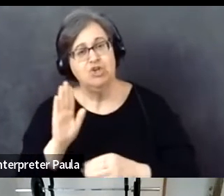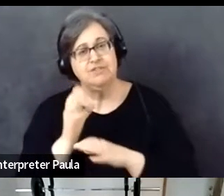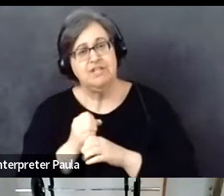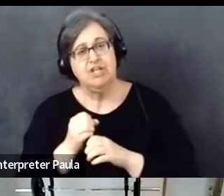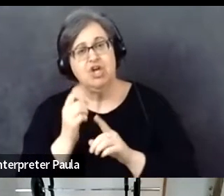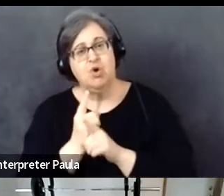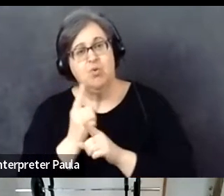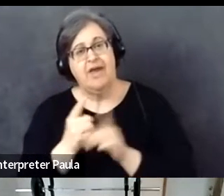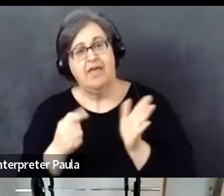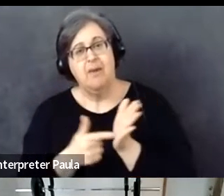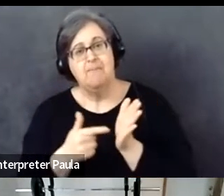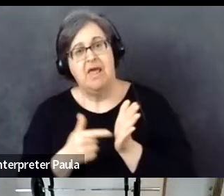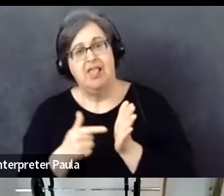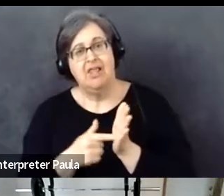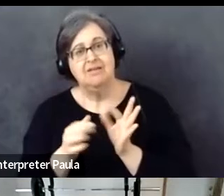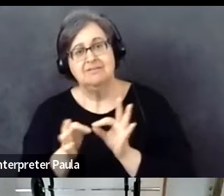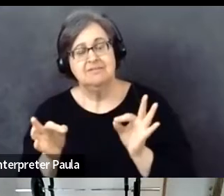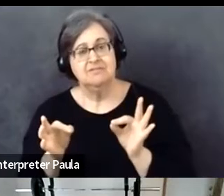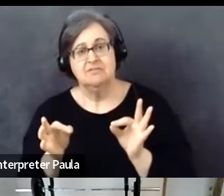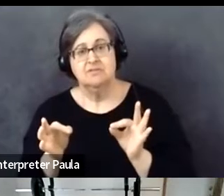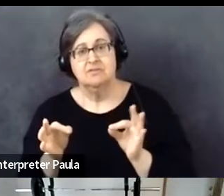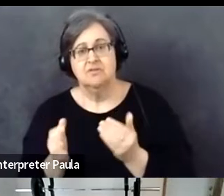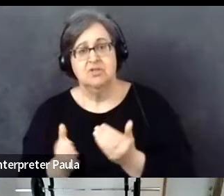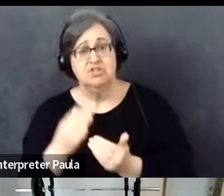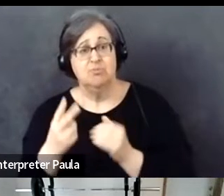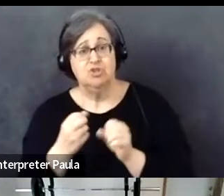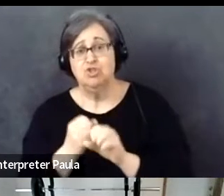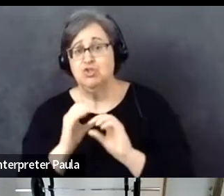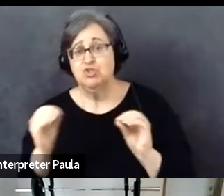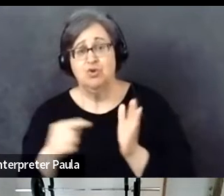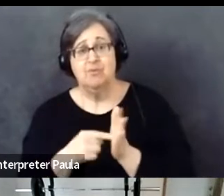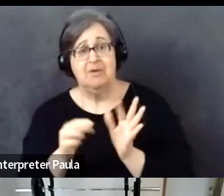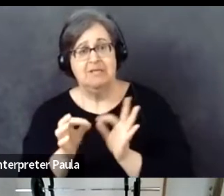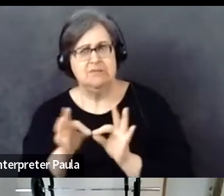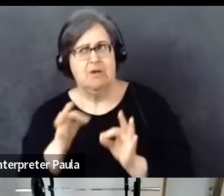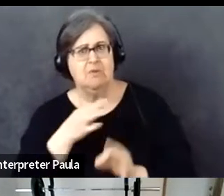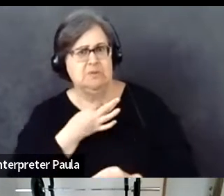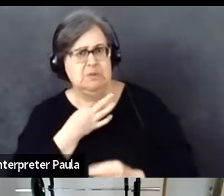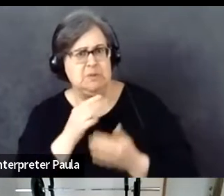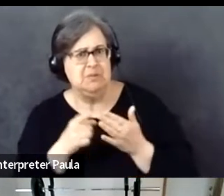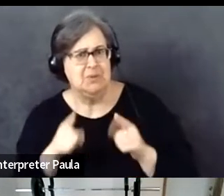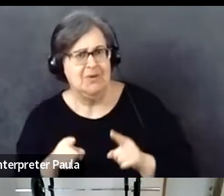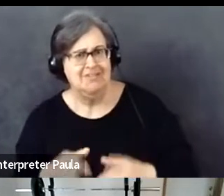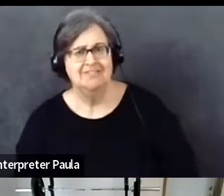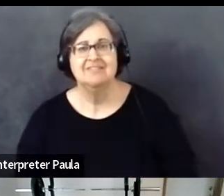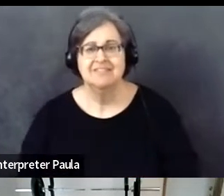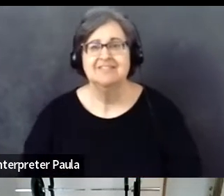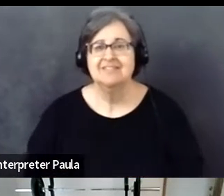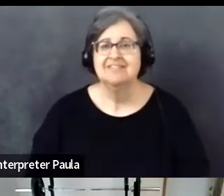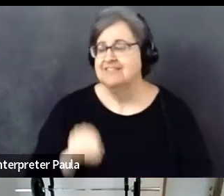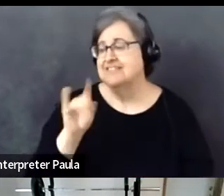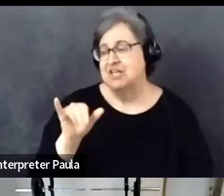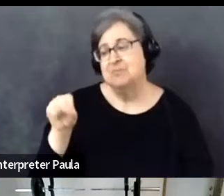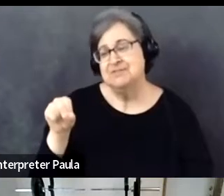billing statements and I haven't gotten any probably for close to 2 years now. So I was wondering what was going on with it. Yep, that's it. It's